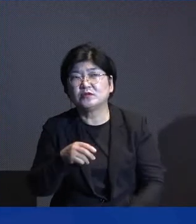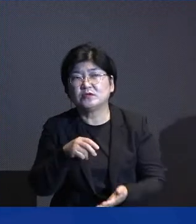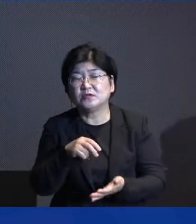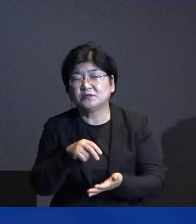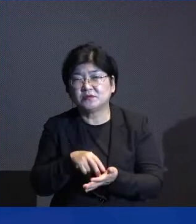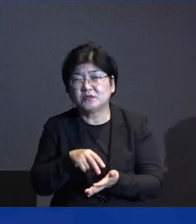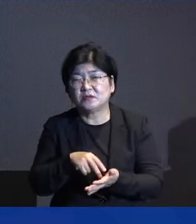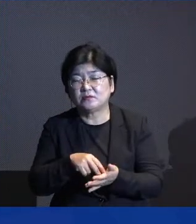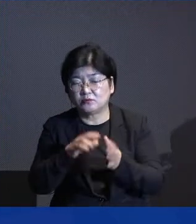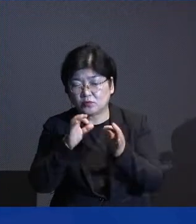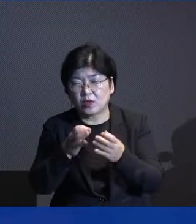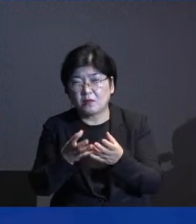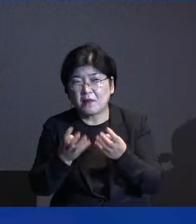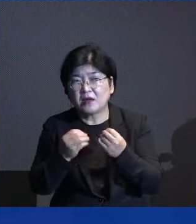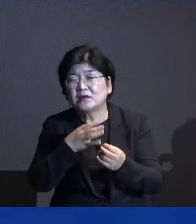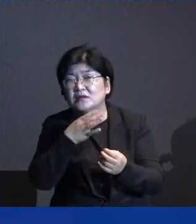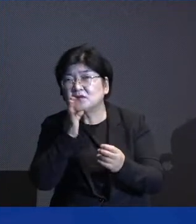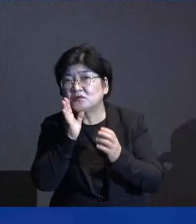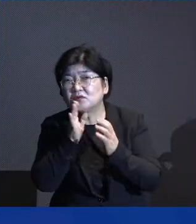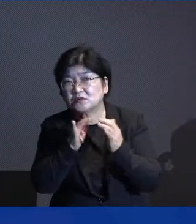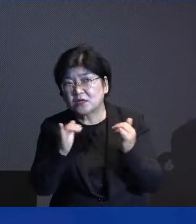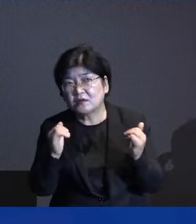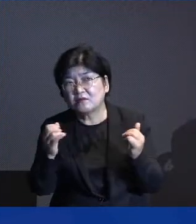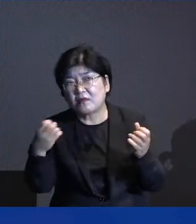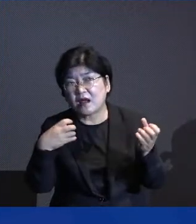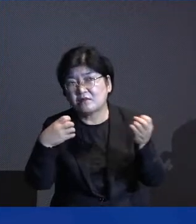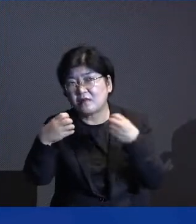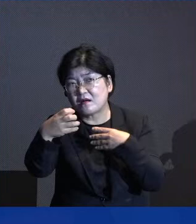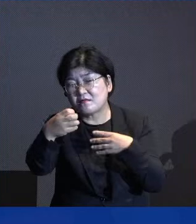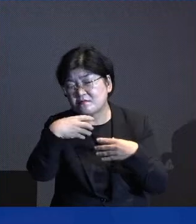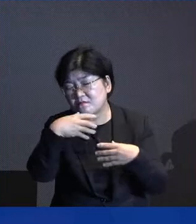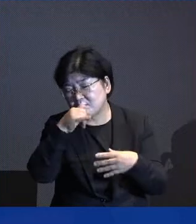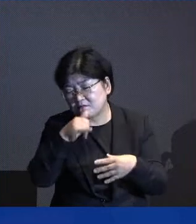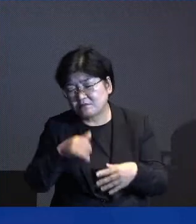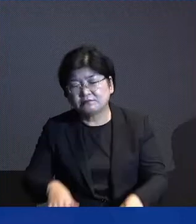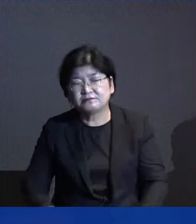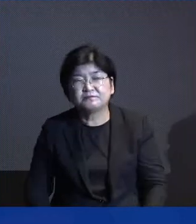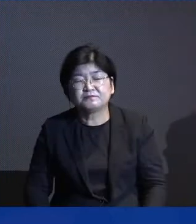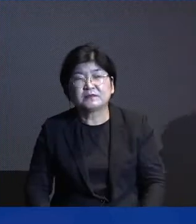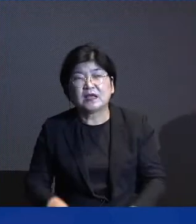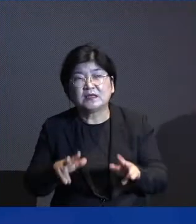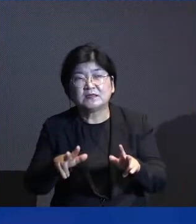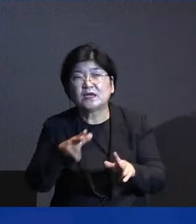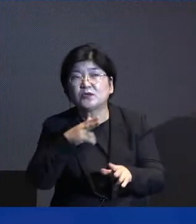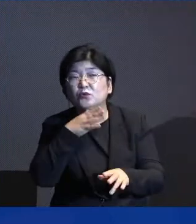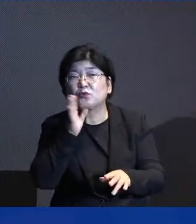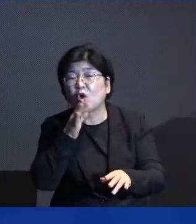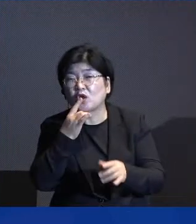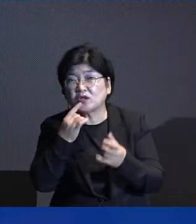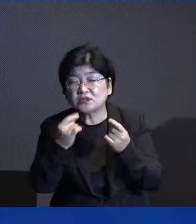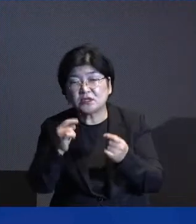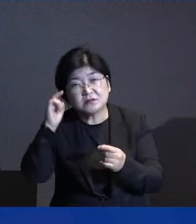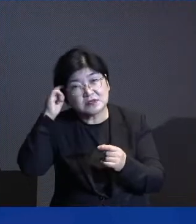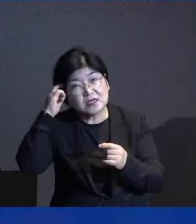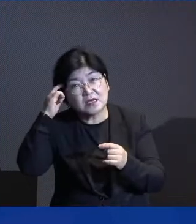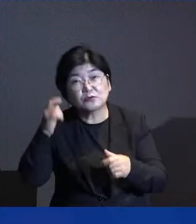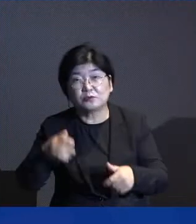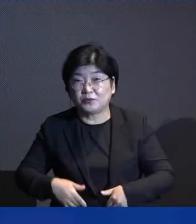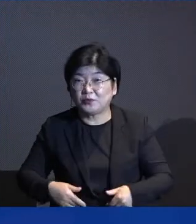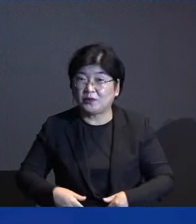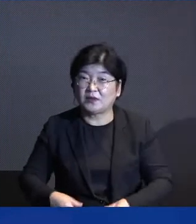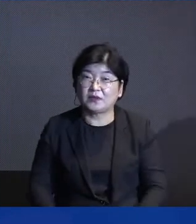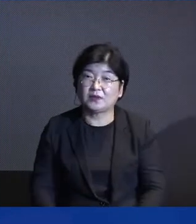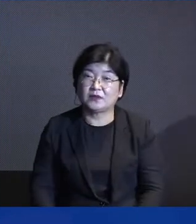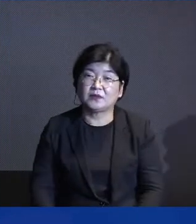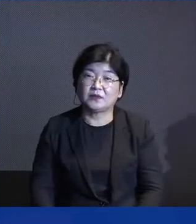that's what makes the difference. We need to think like them. We don't need to wait till we age 60, 65 for somebody else to